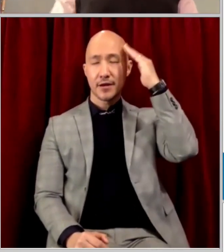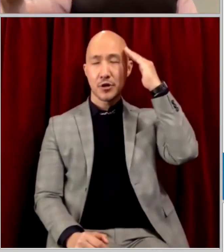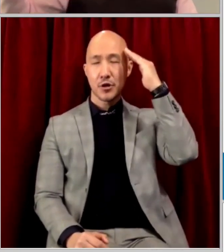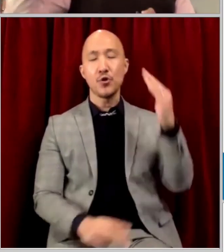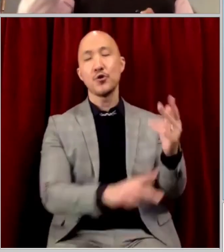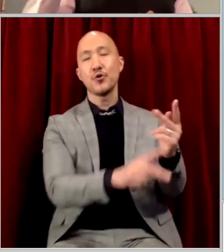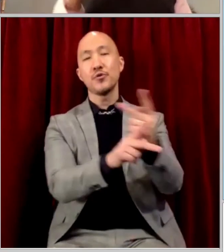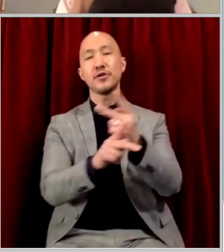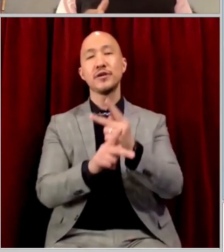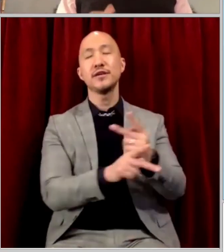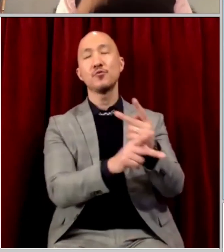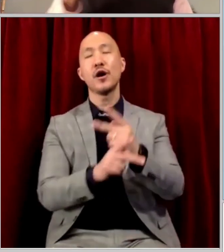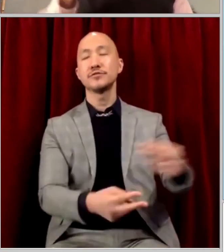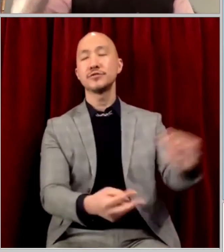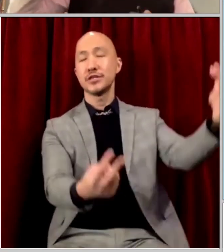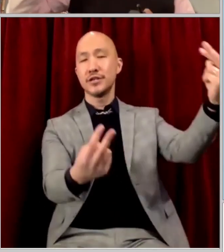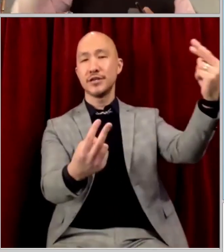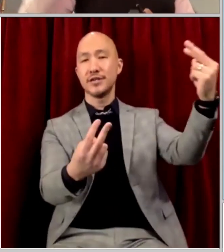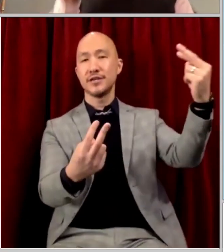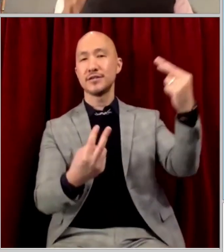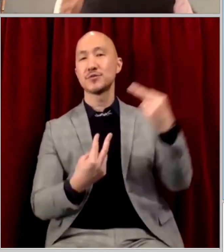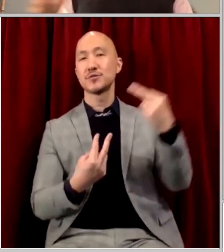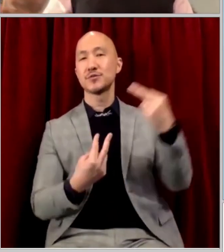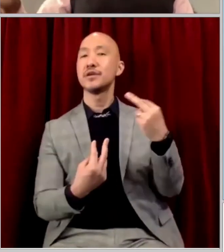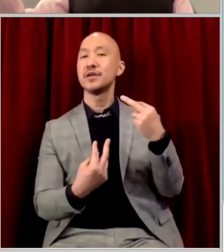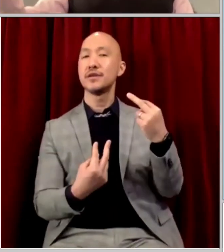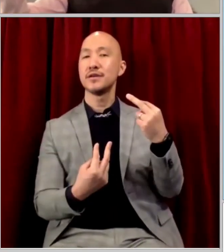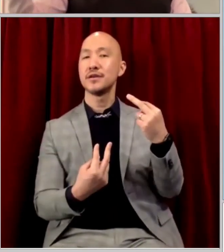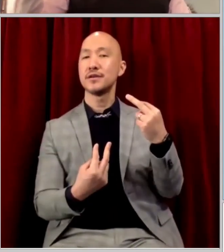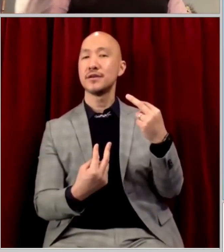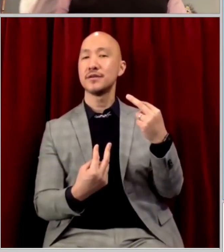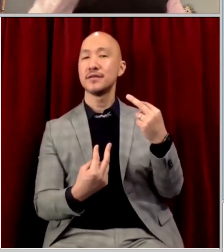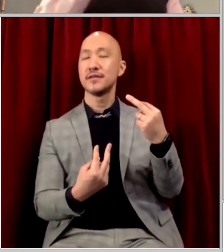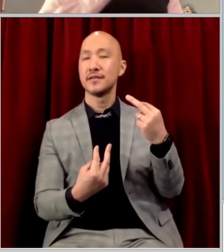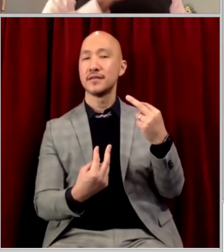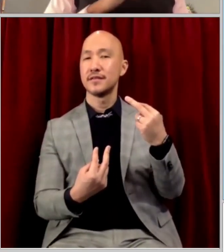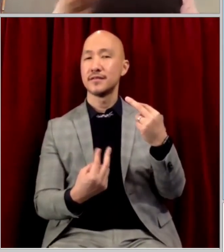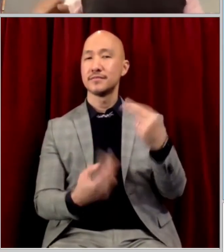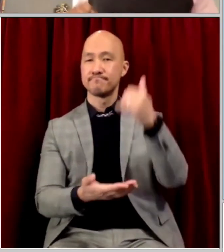I know he watches me.